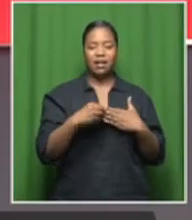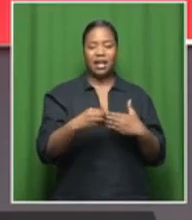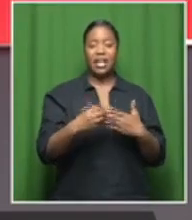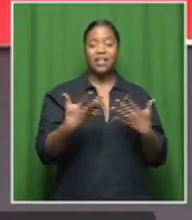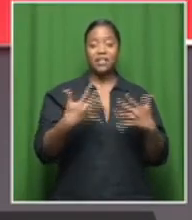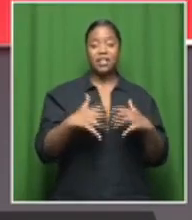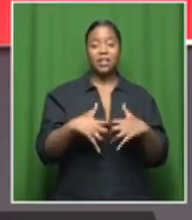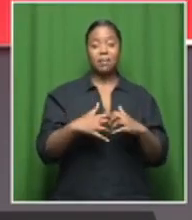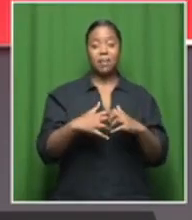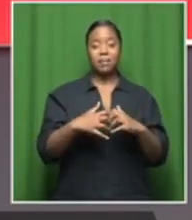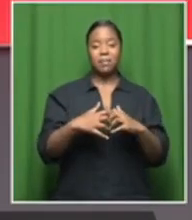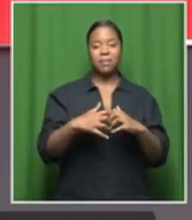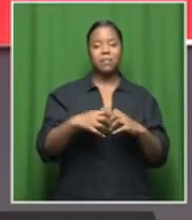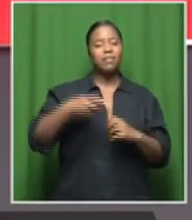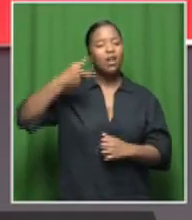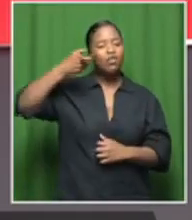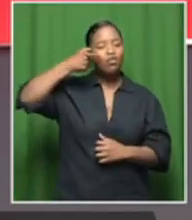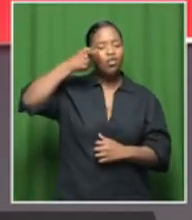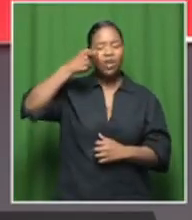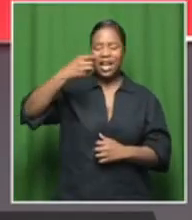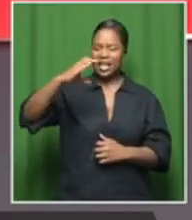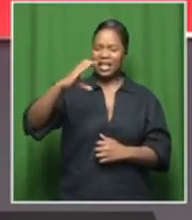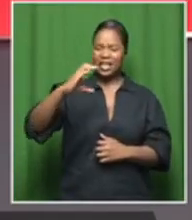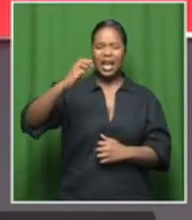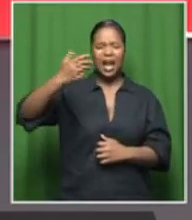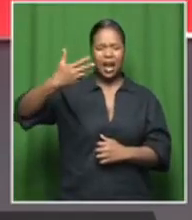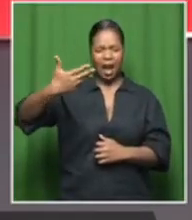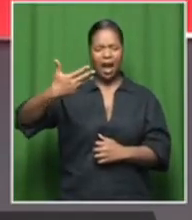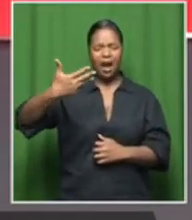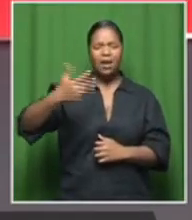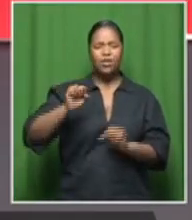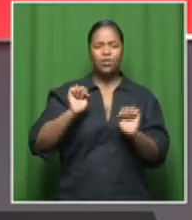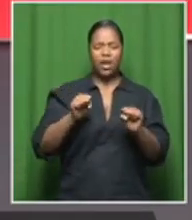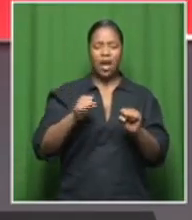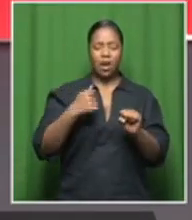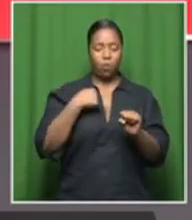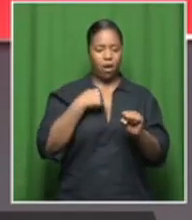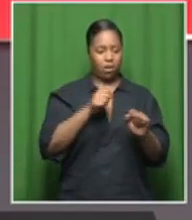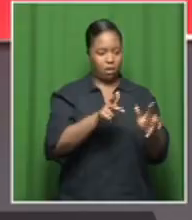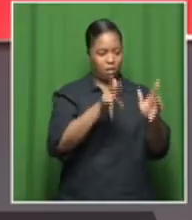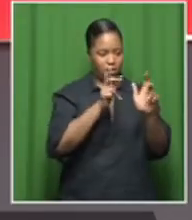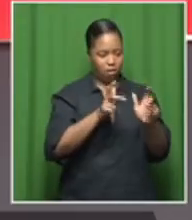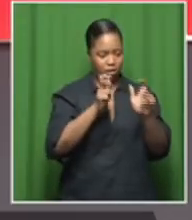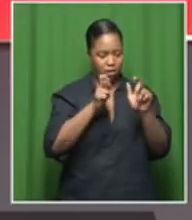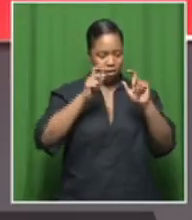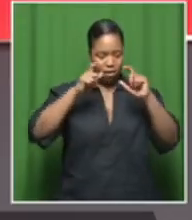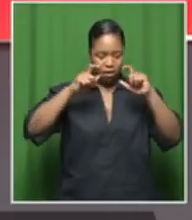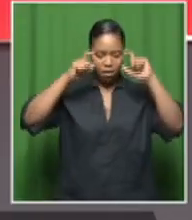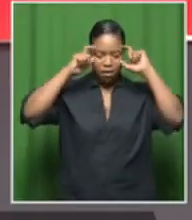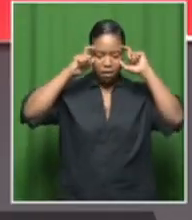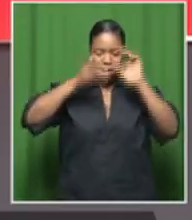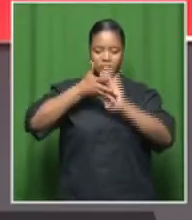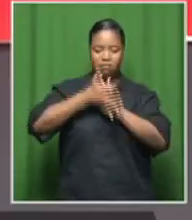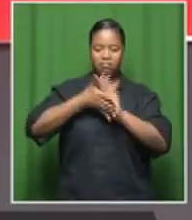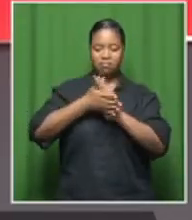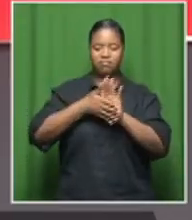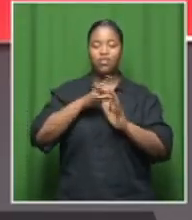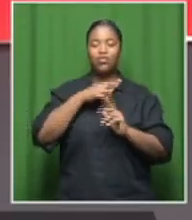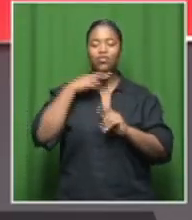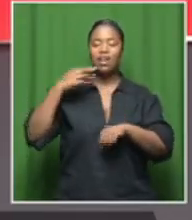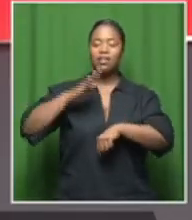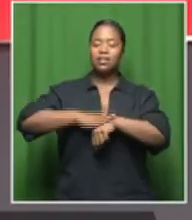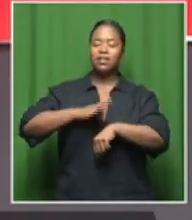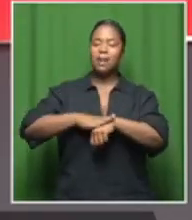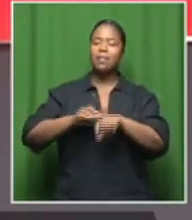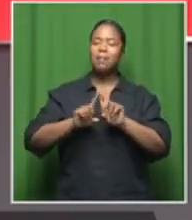the REAH C9. It's a remarkable piece of wearable technology. It's designed to interpret South African sign language, and that happens in real time. But Wanda's